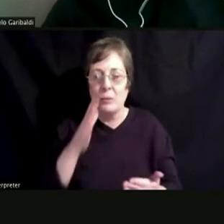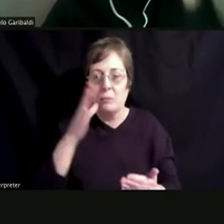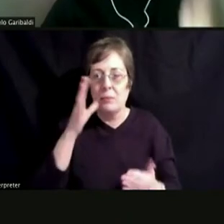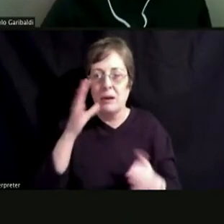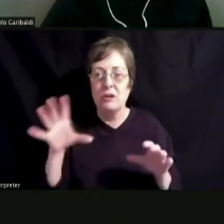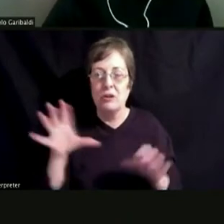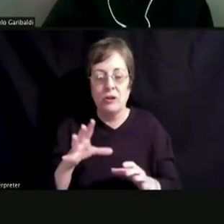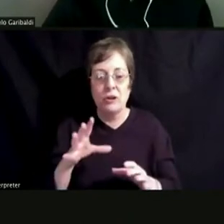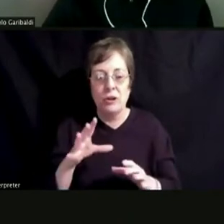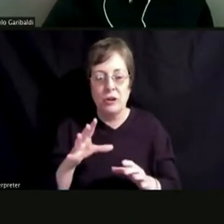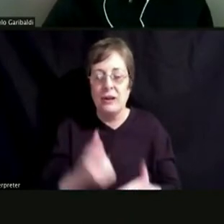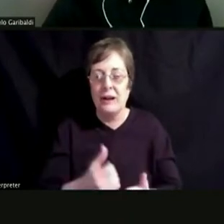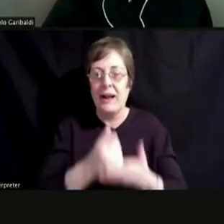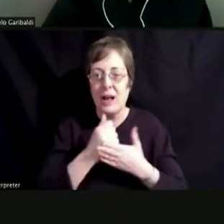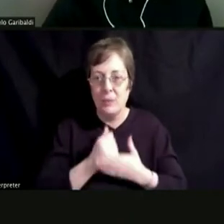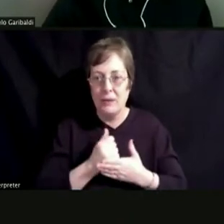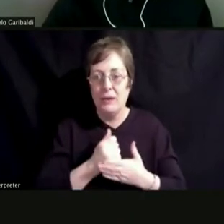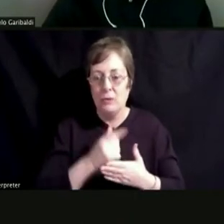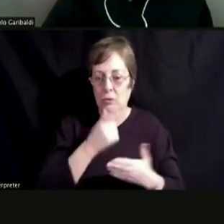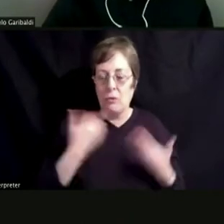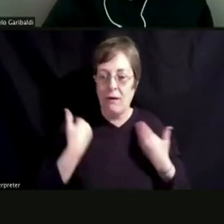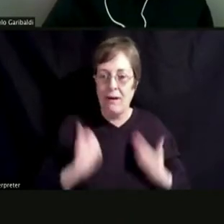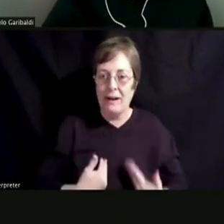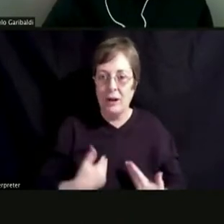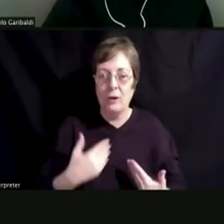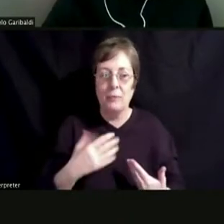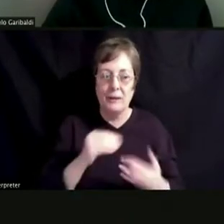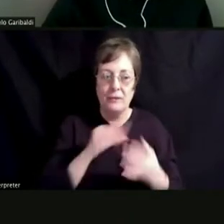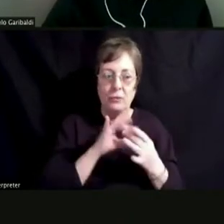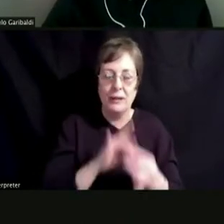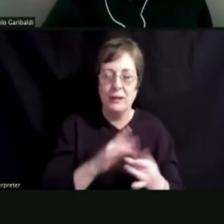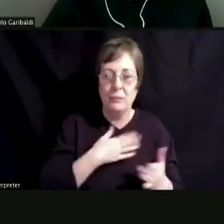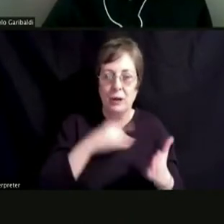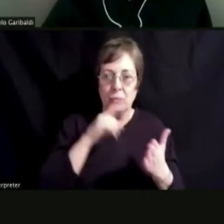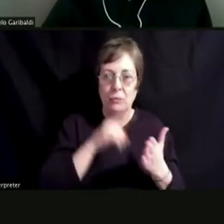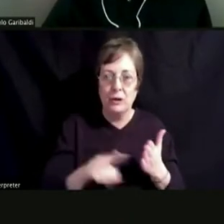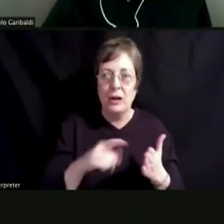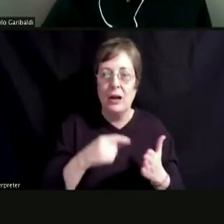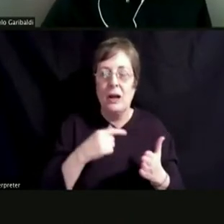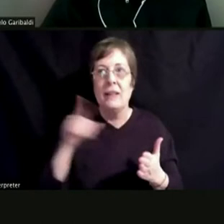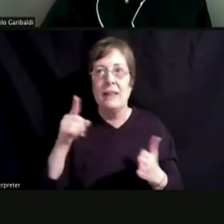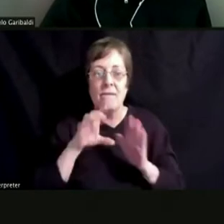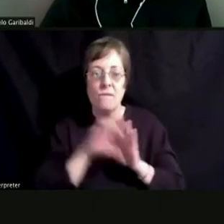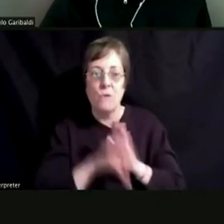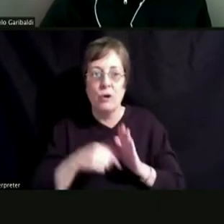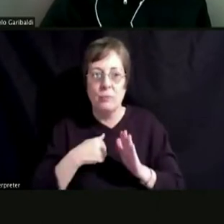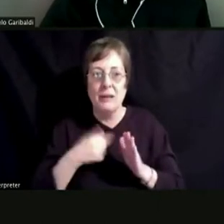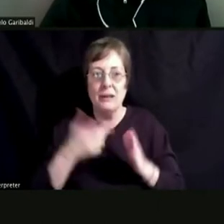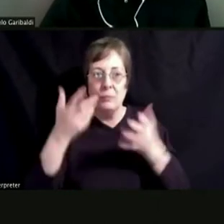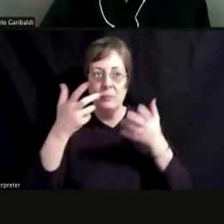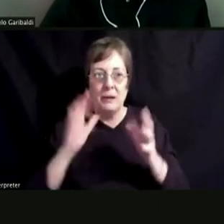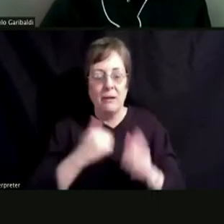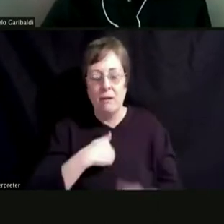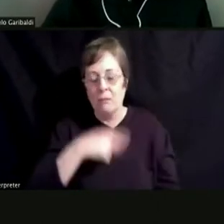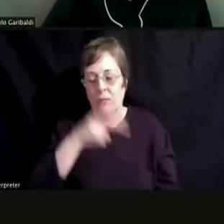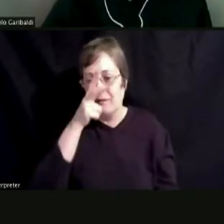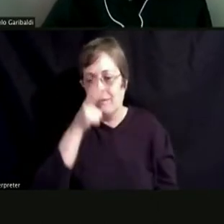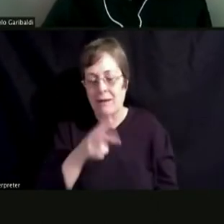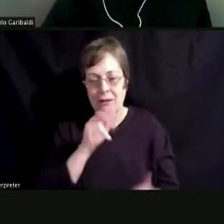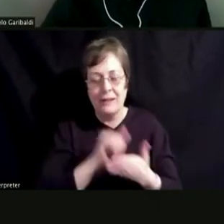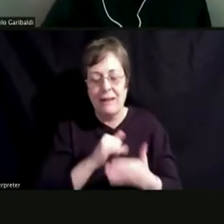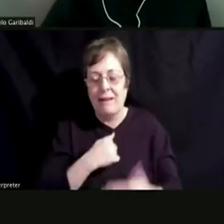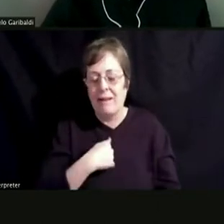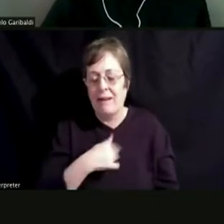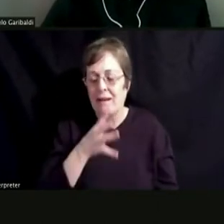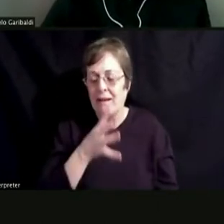and therefore my research career. They made me do, I had to do basketball, and I was terrible at it, and I did not like any moment of it, but I